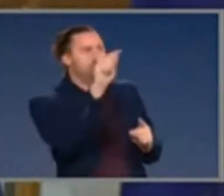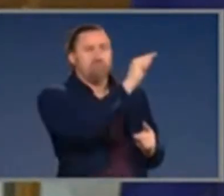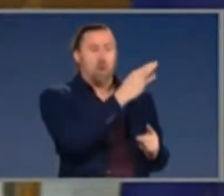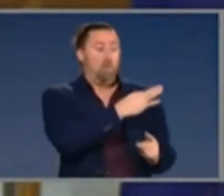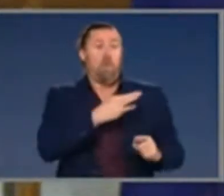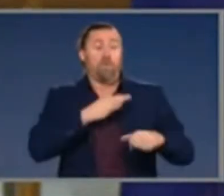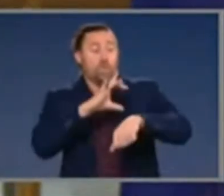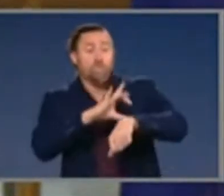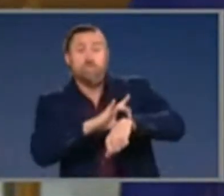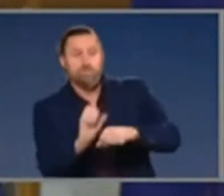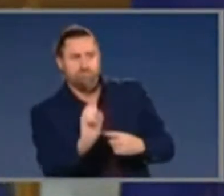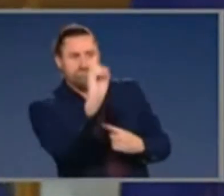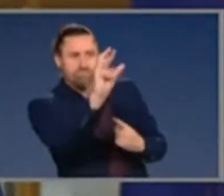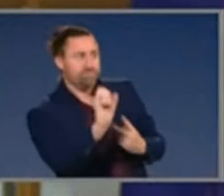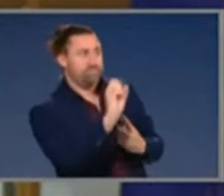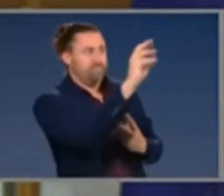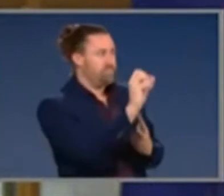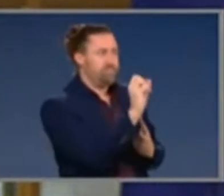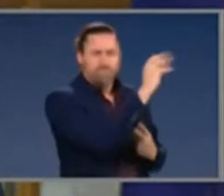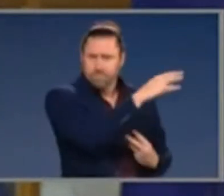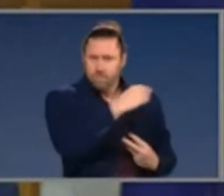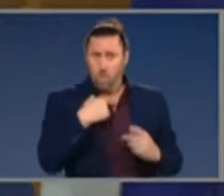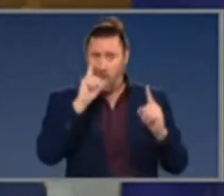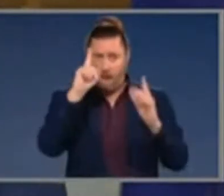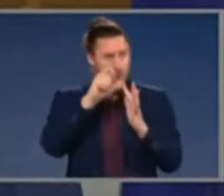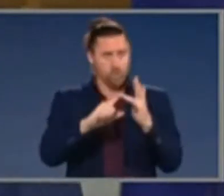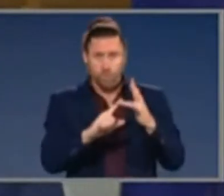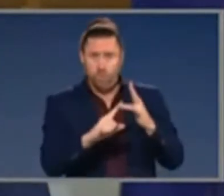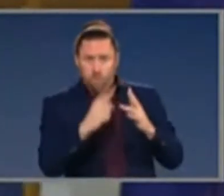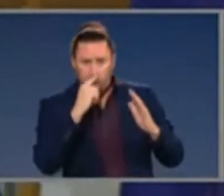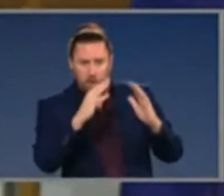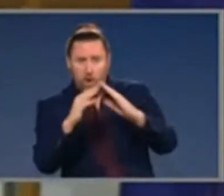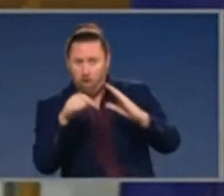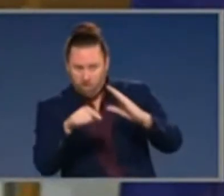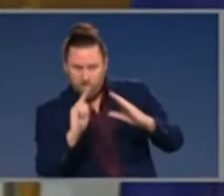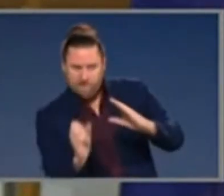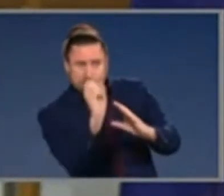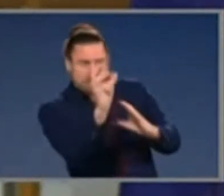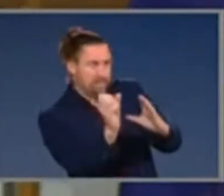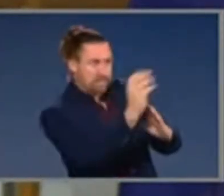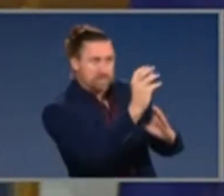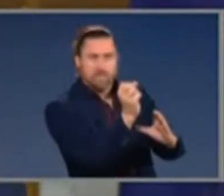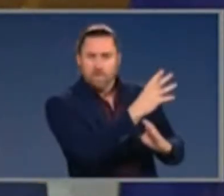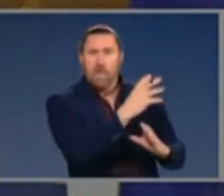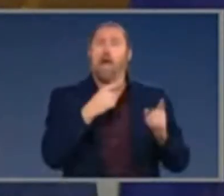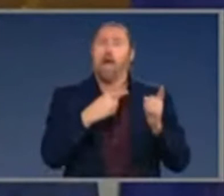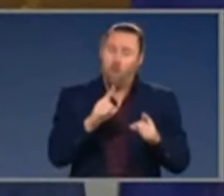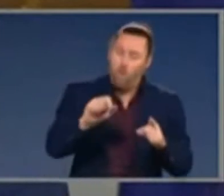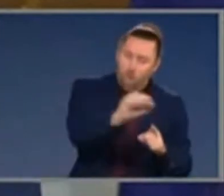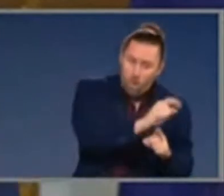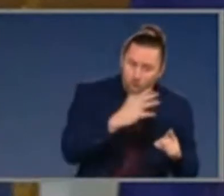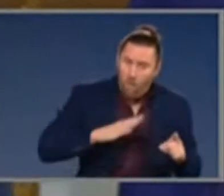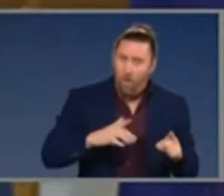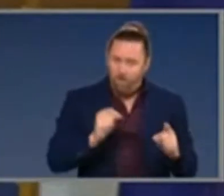as possible, and we're in the process of transferring a significant number of residents. We've got to obviously comply with the residents' wishes and their